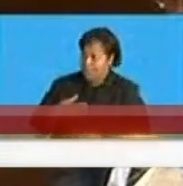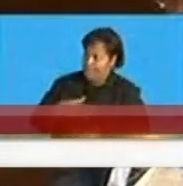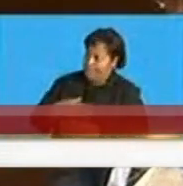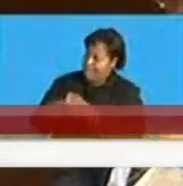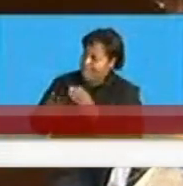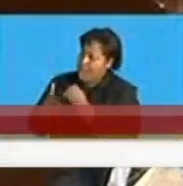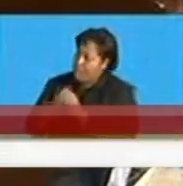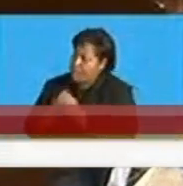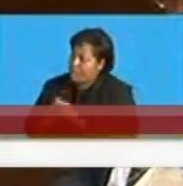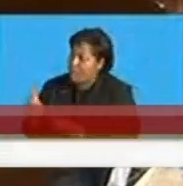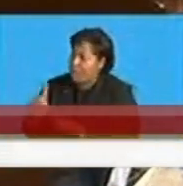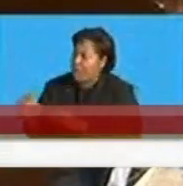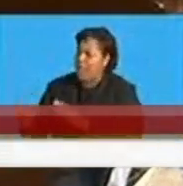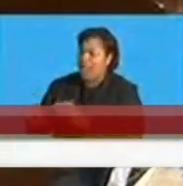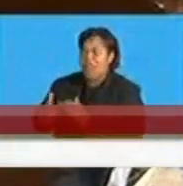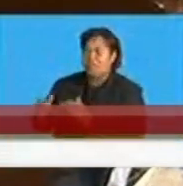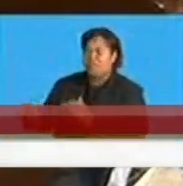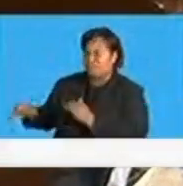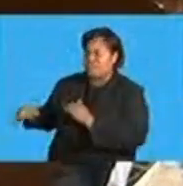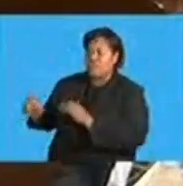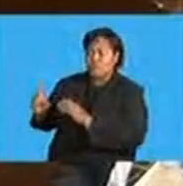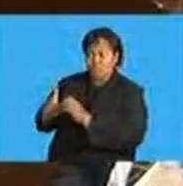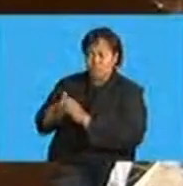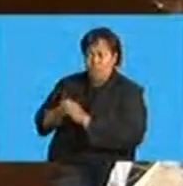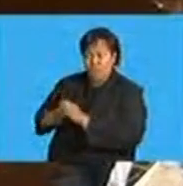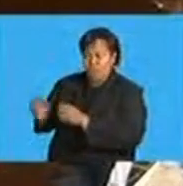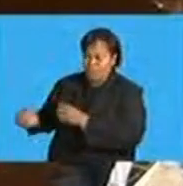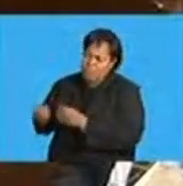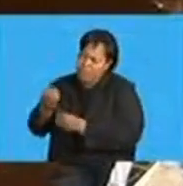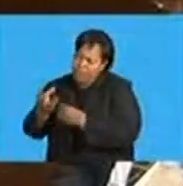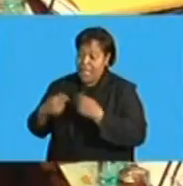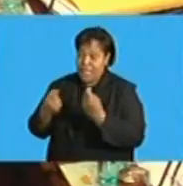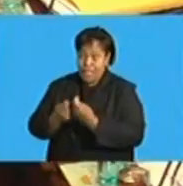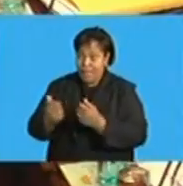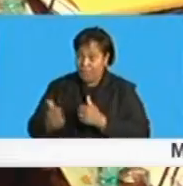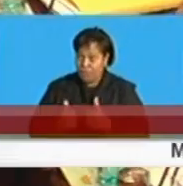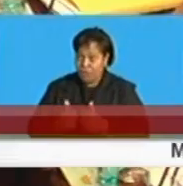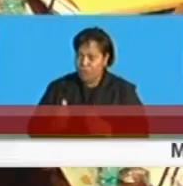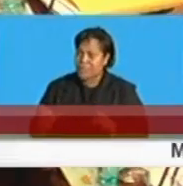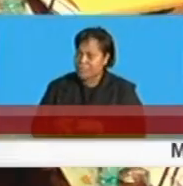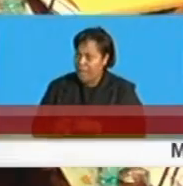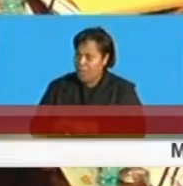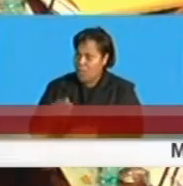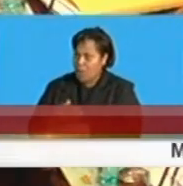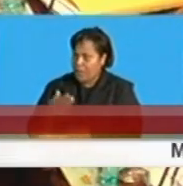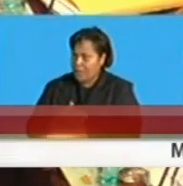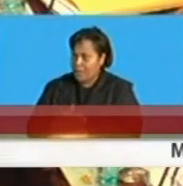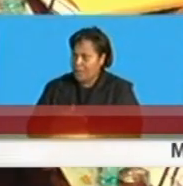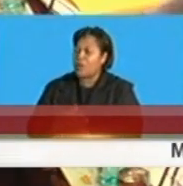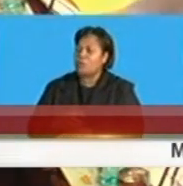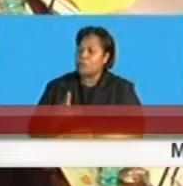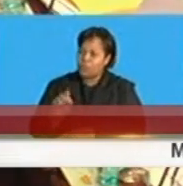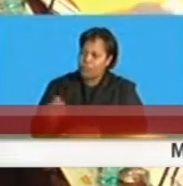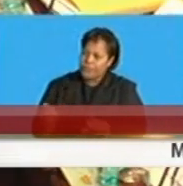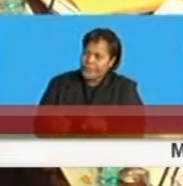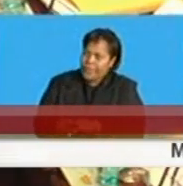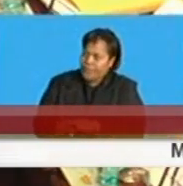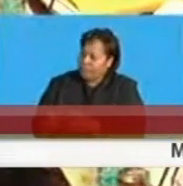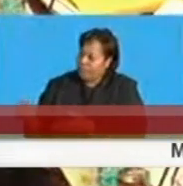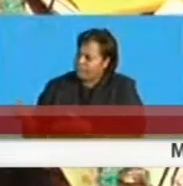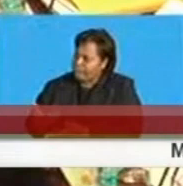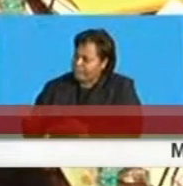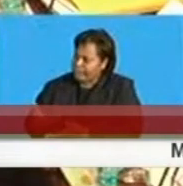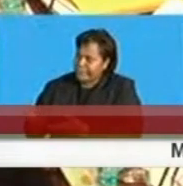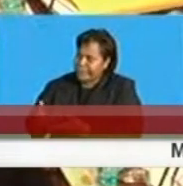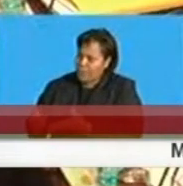of consultations made with the ratepayers and the residents? So there will be consultation with the